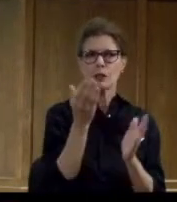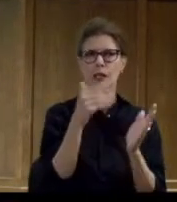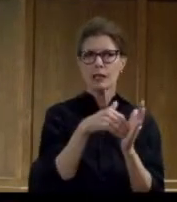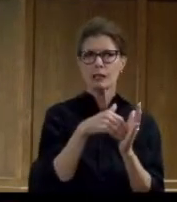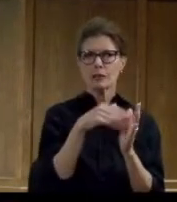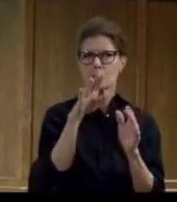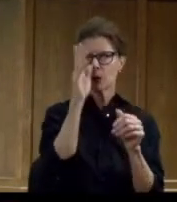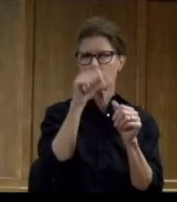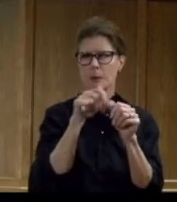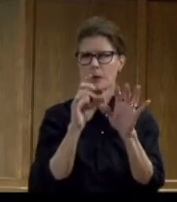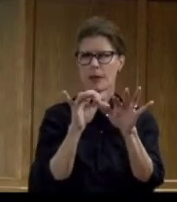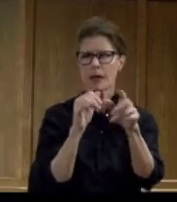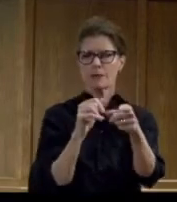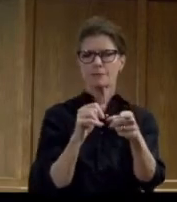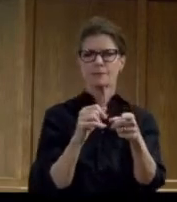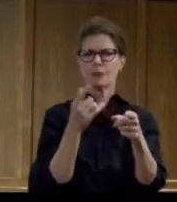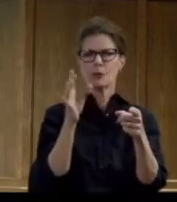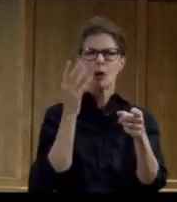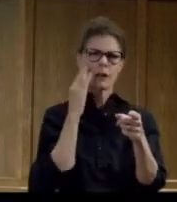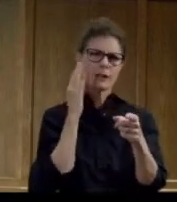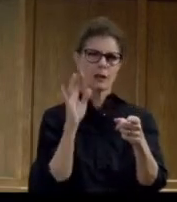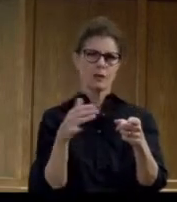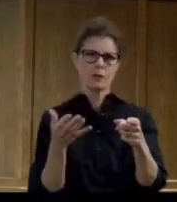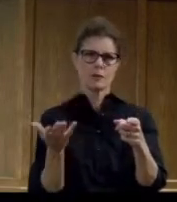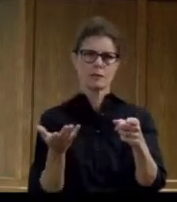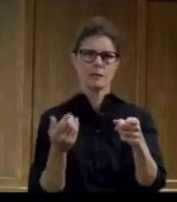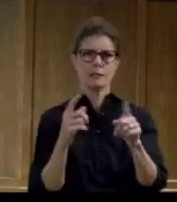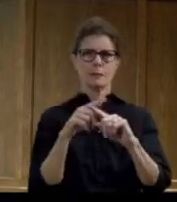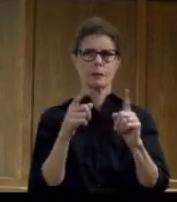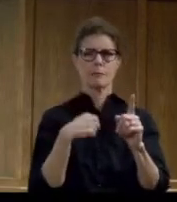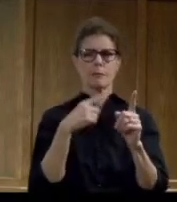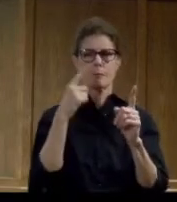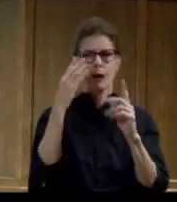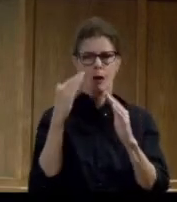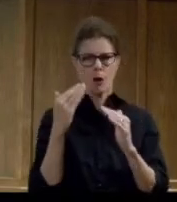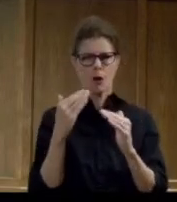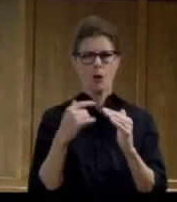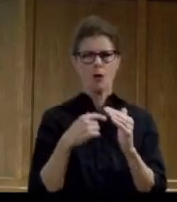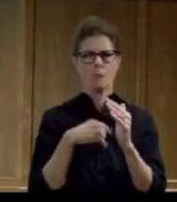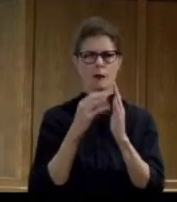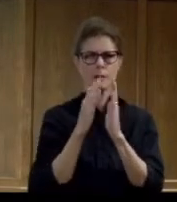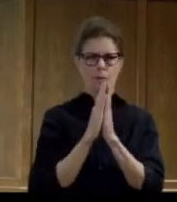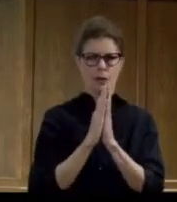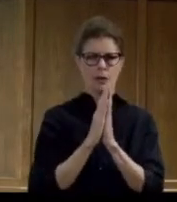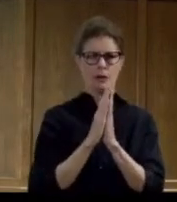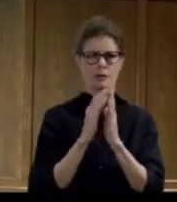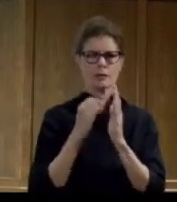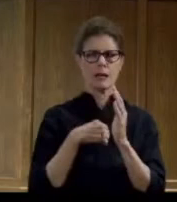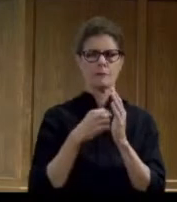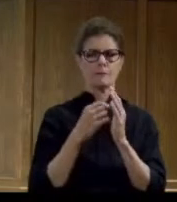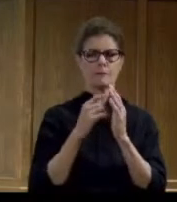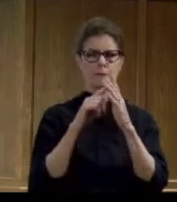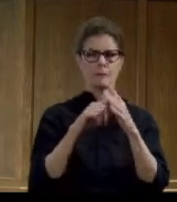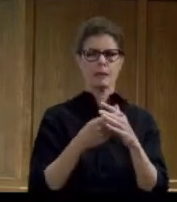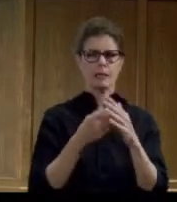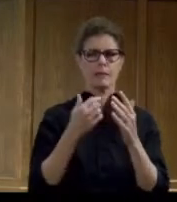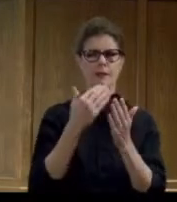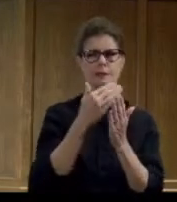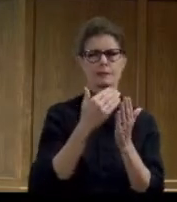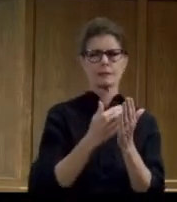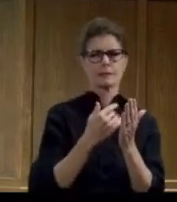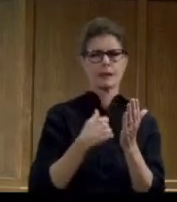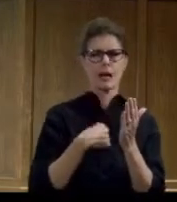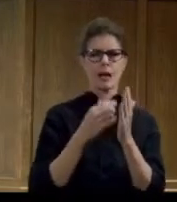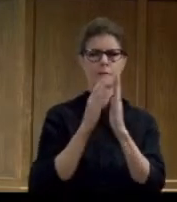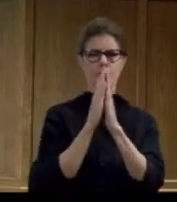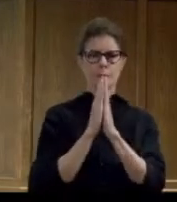already know, but my hope and even my prayer as I've been praying my way into the sermon is I've been praying